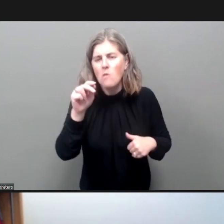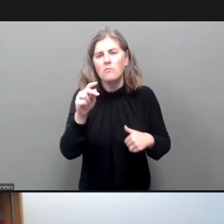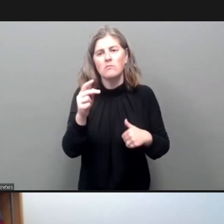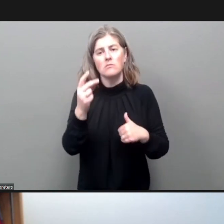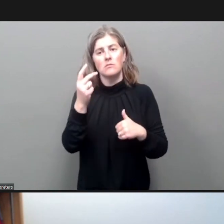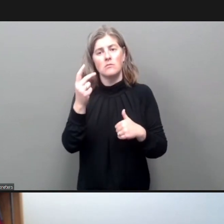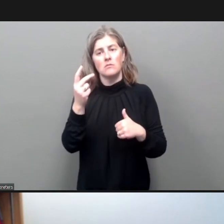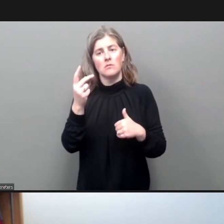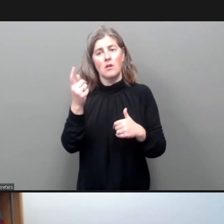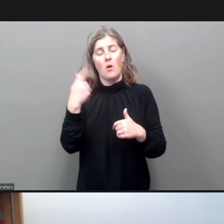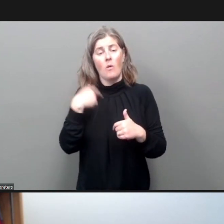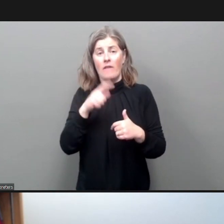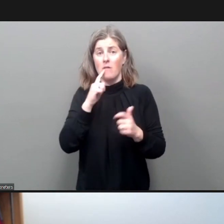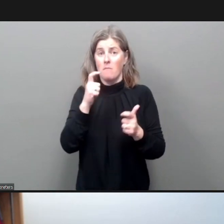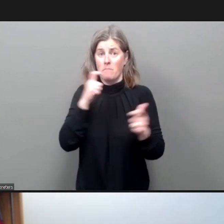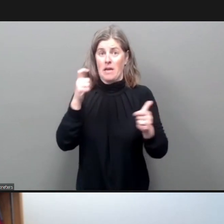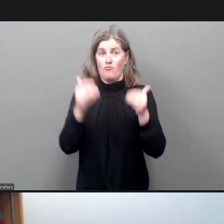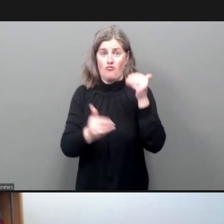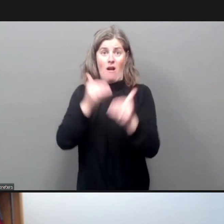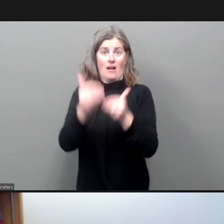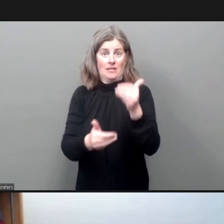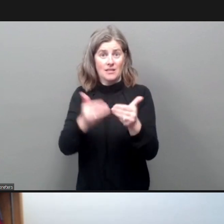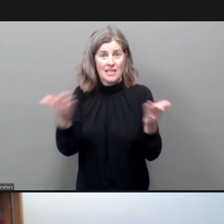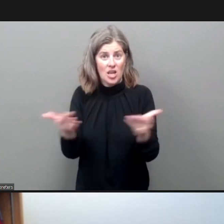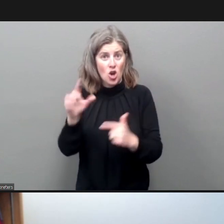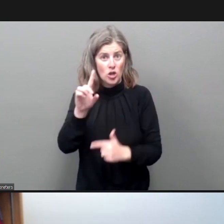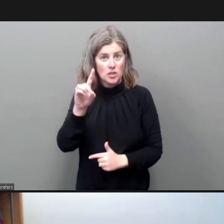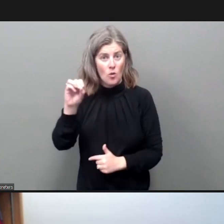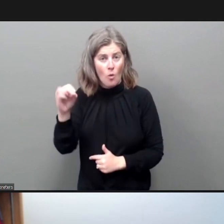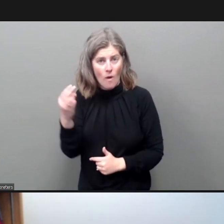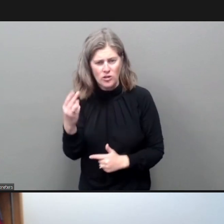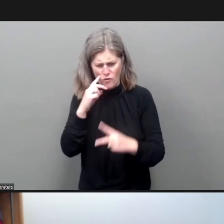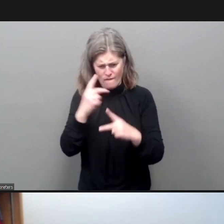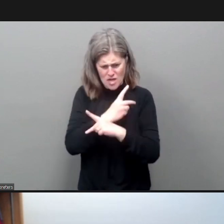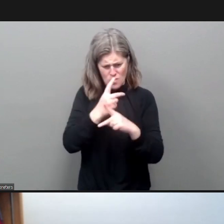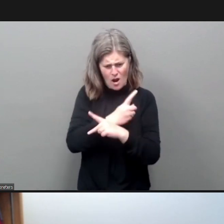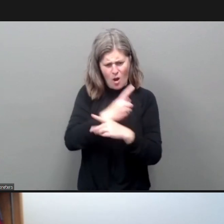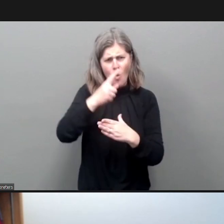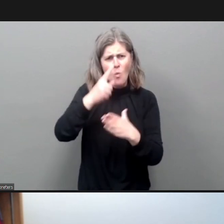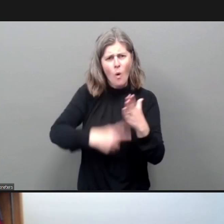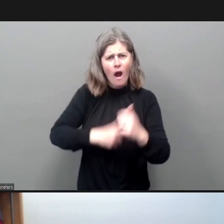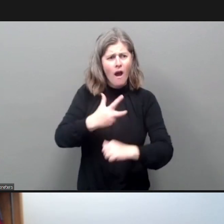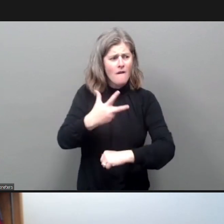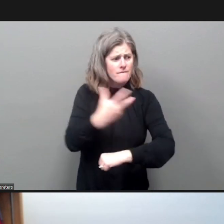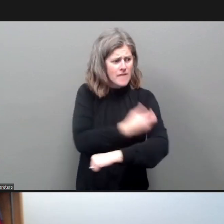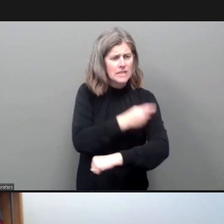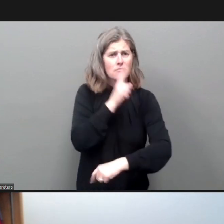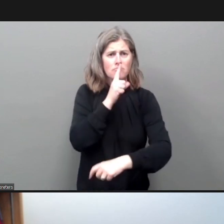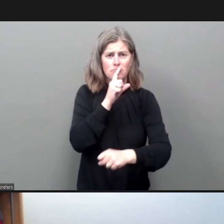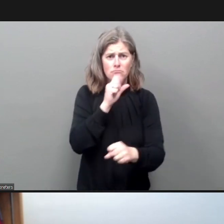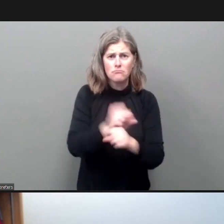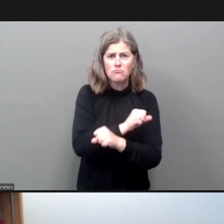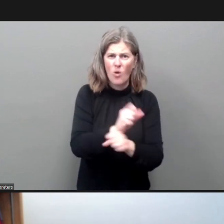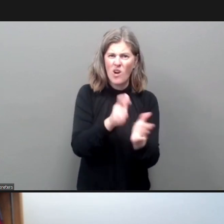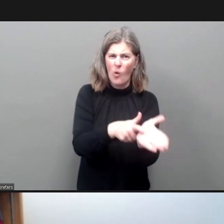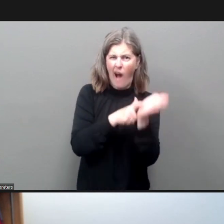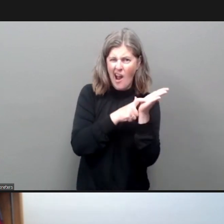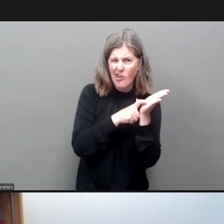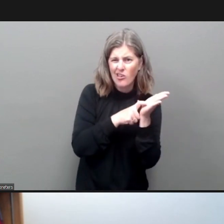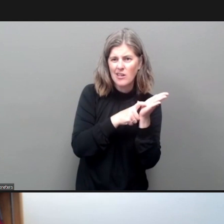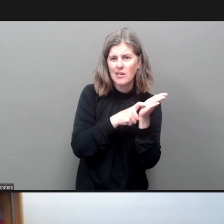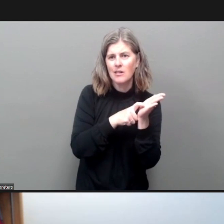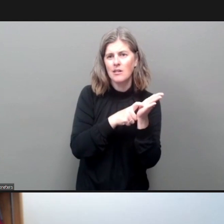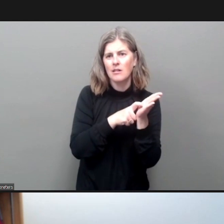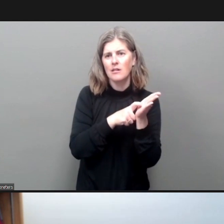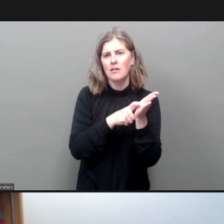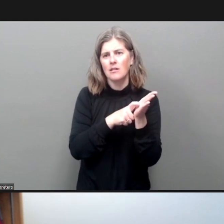pretty elaborate process at DOH to figure out what vaccines are actually required. And